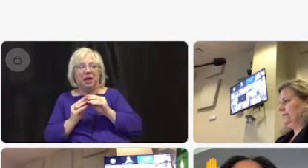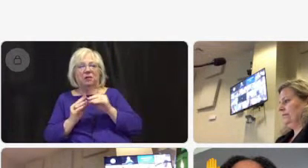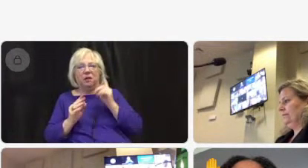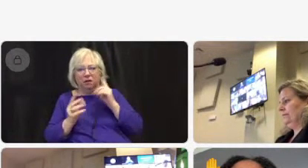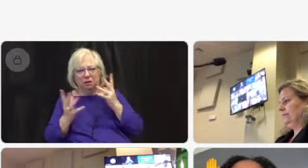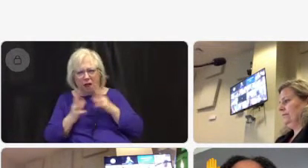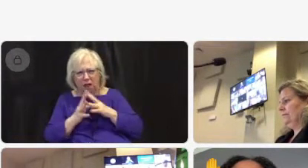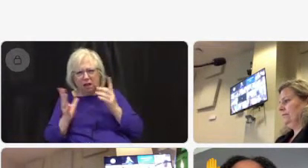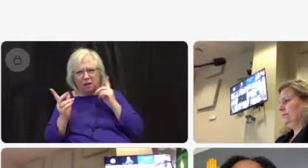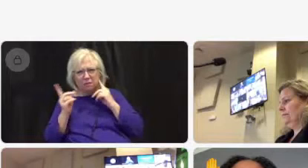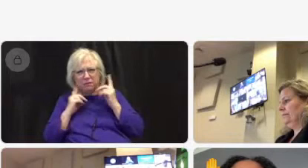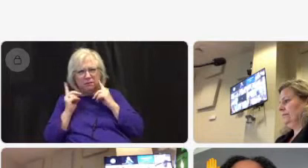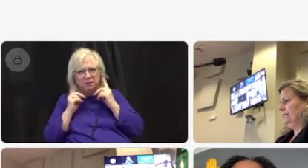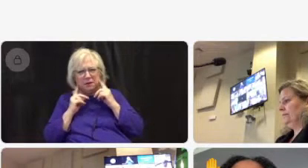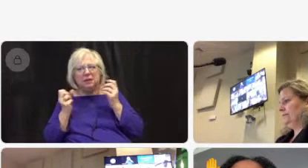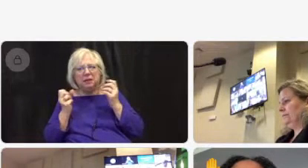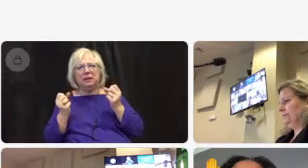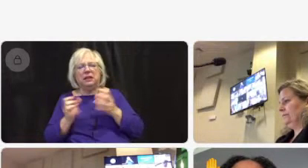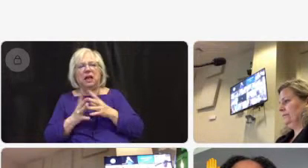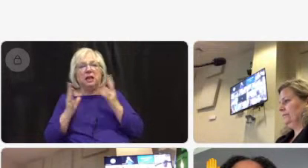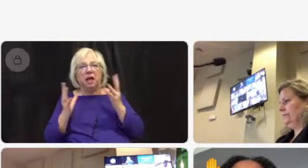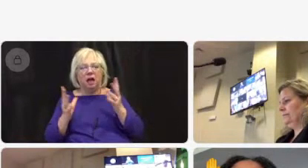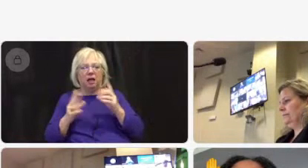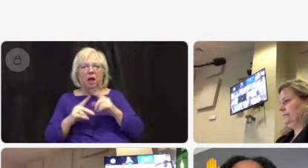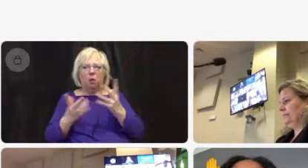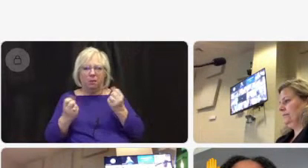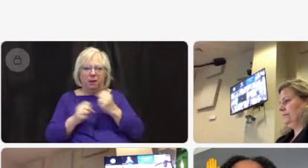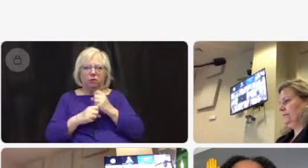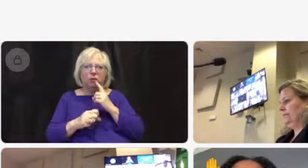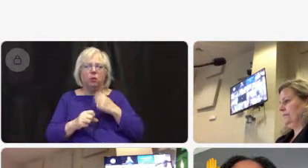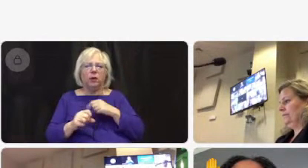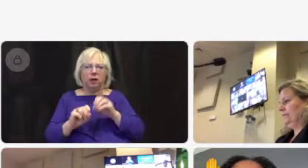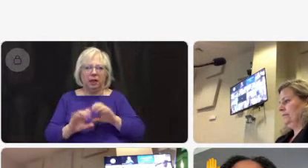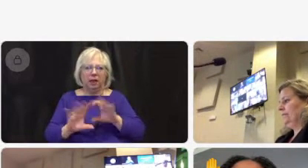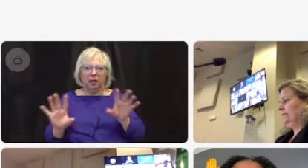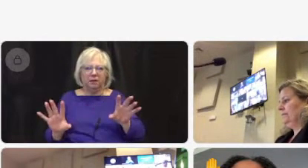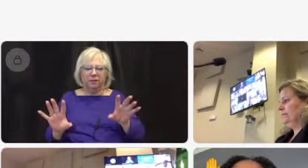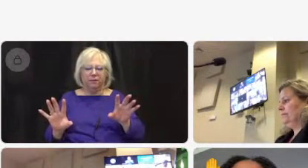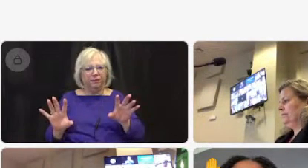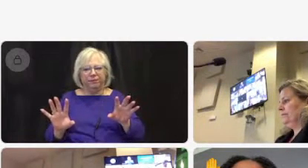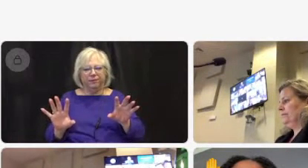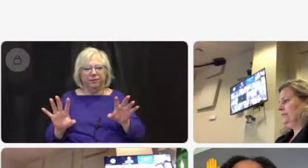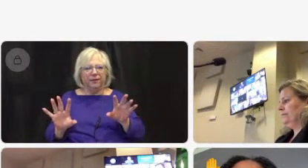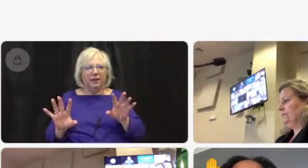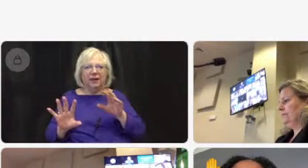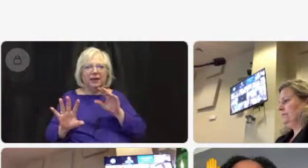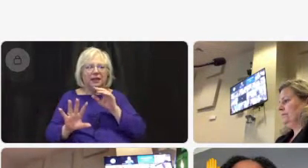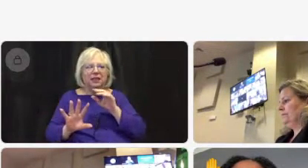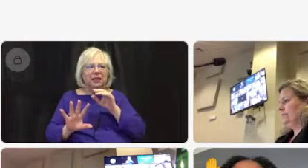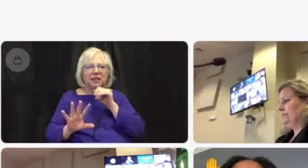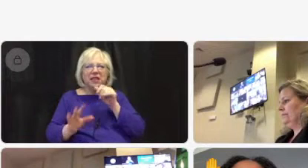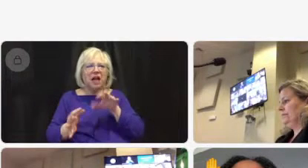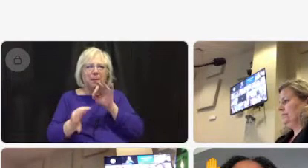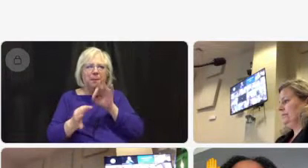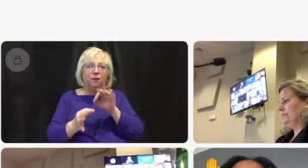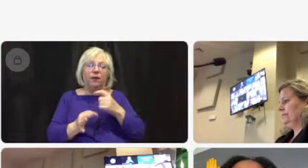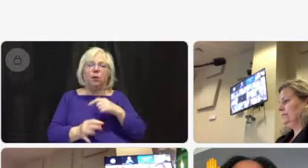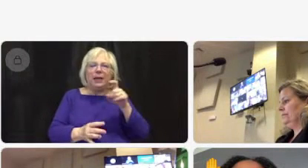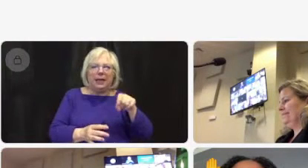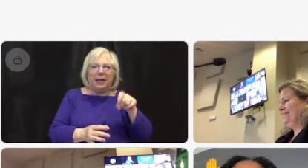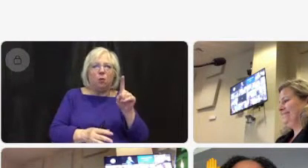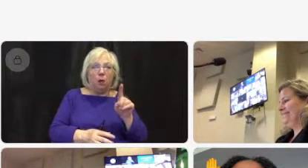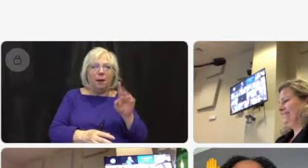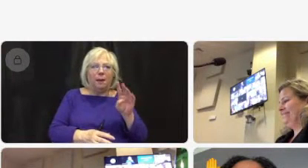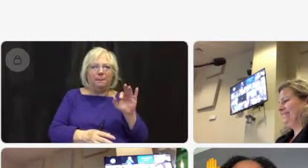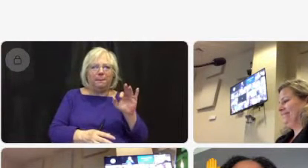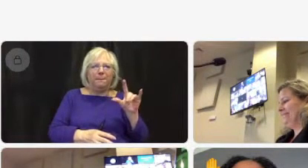really not, I want to make sure we're very clear. We're not going to, there's not a perfect, we need $1 billion